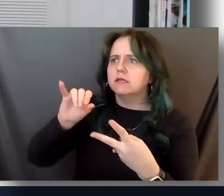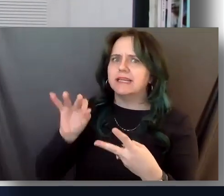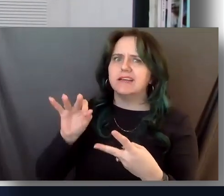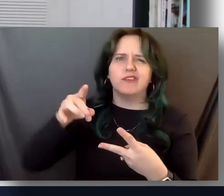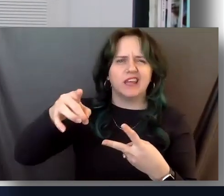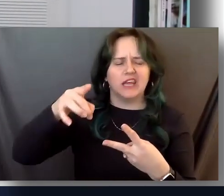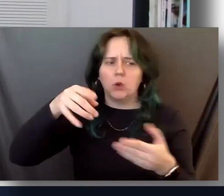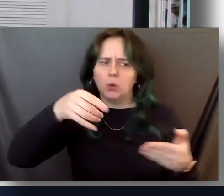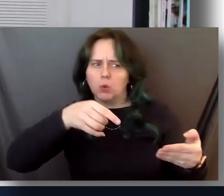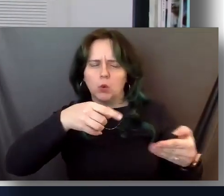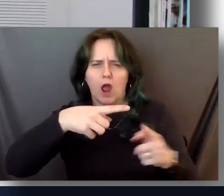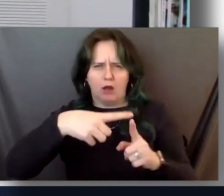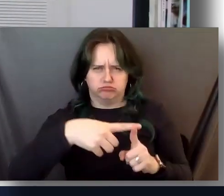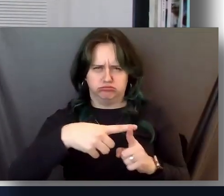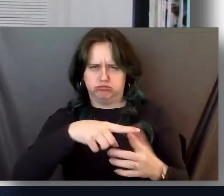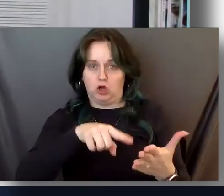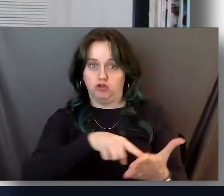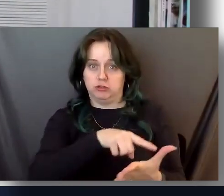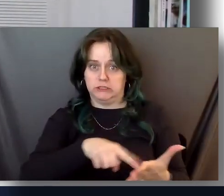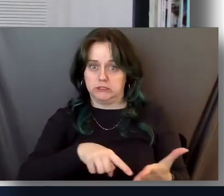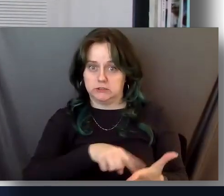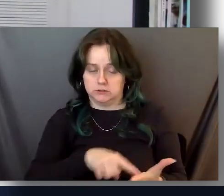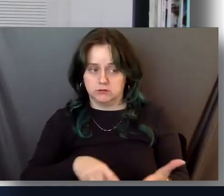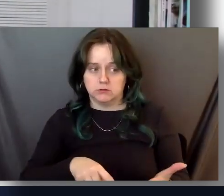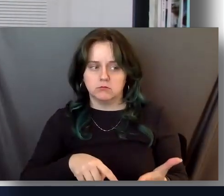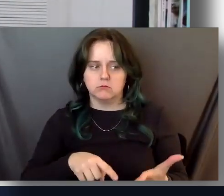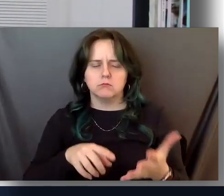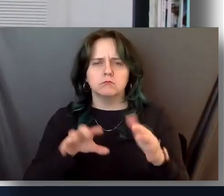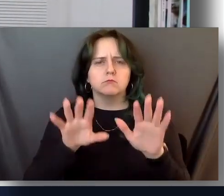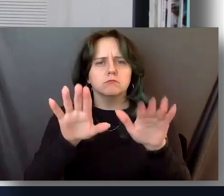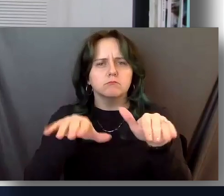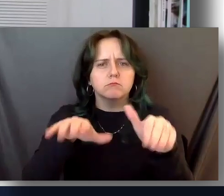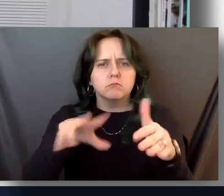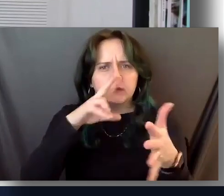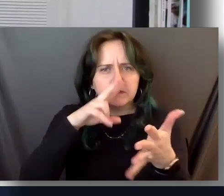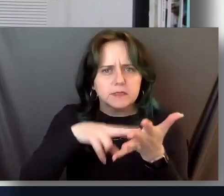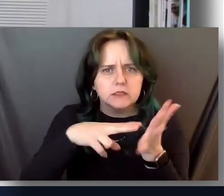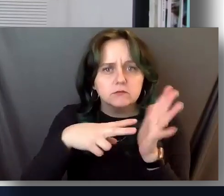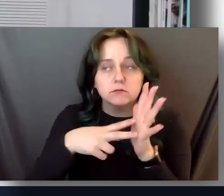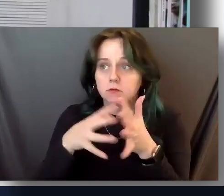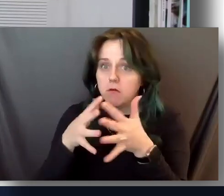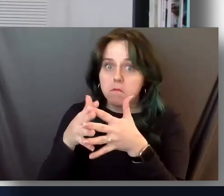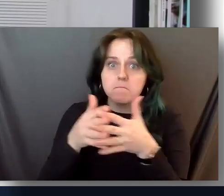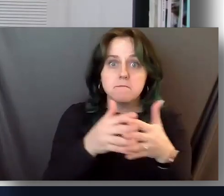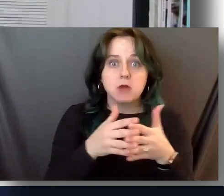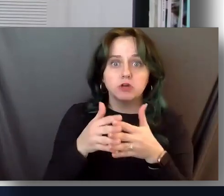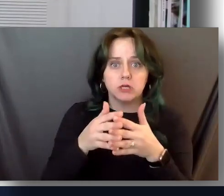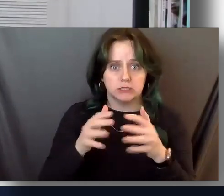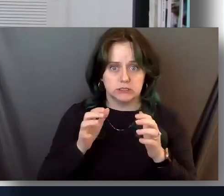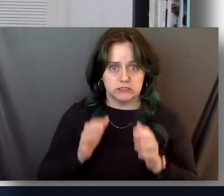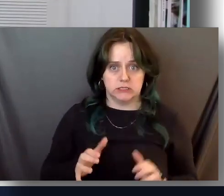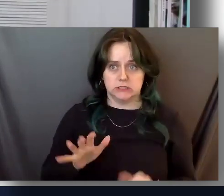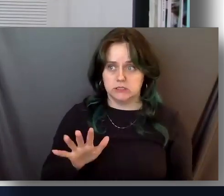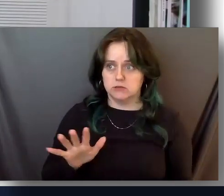after critics of his, what will American citizens do?